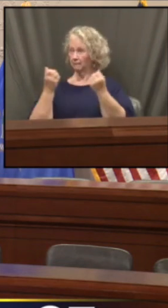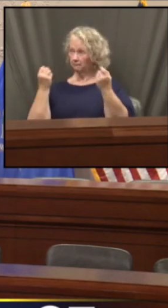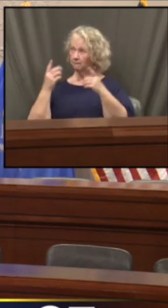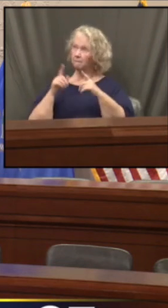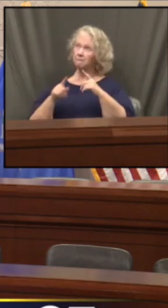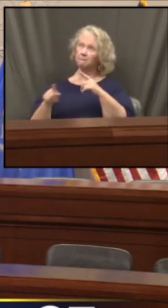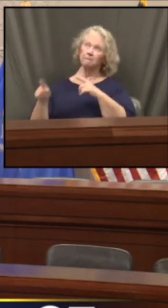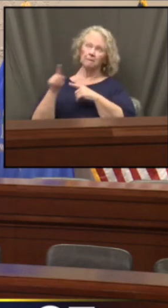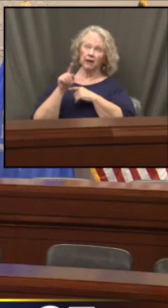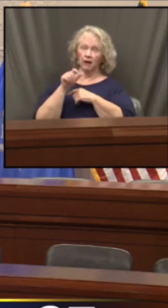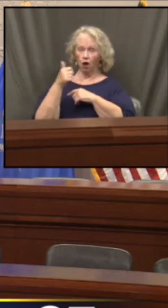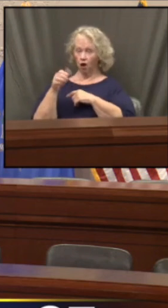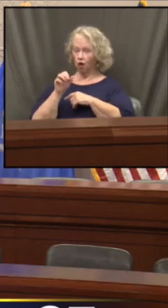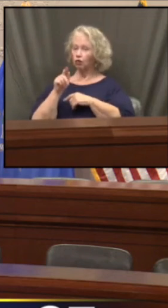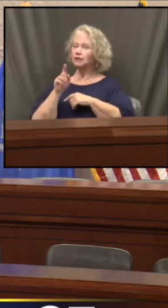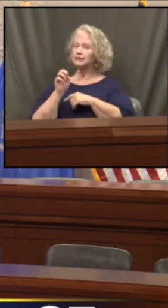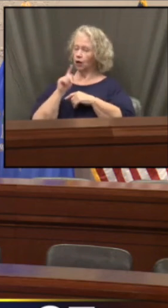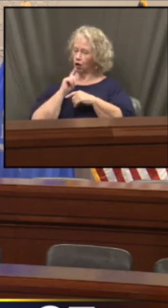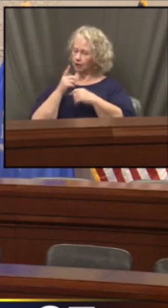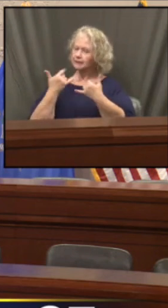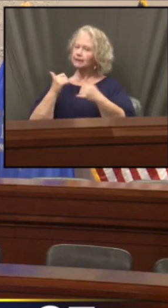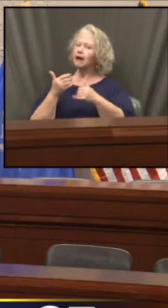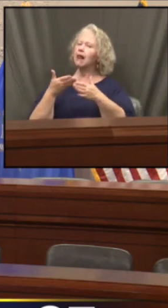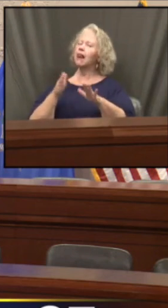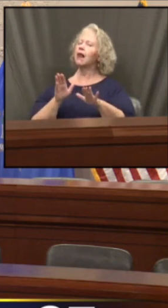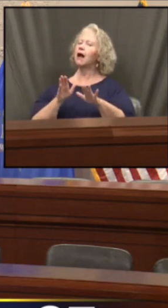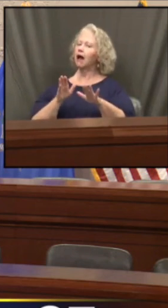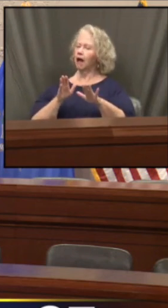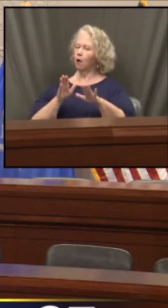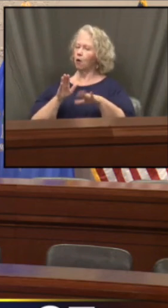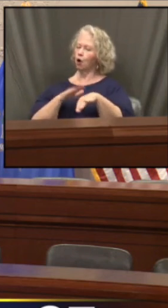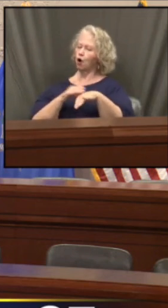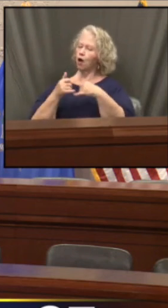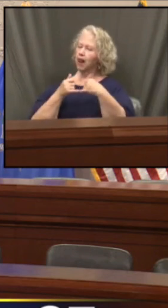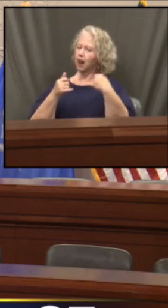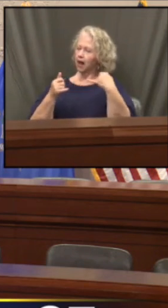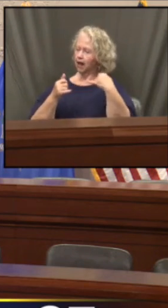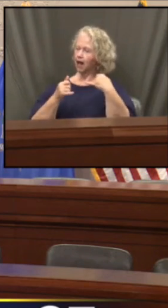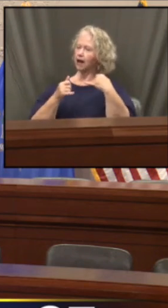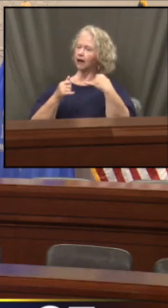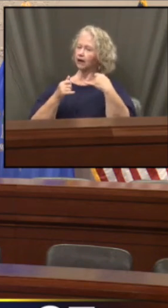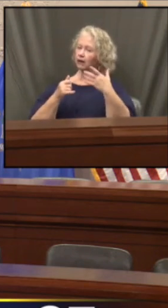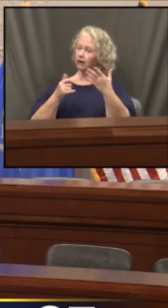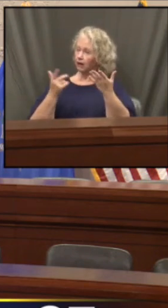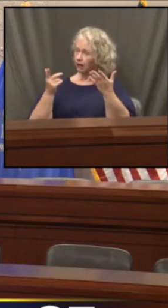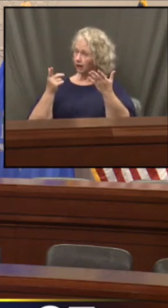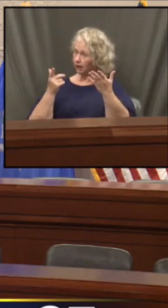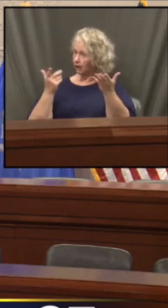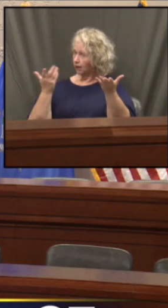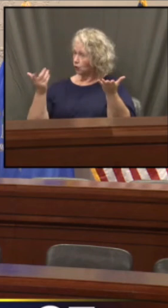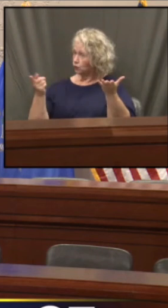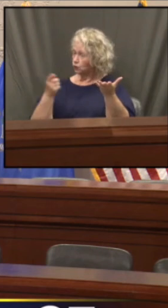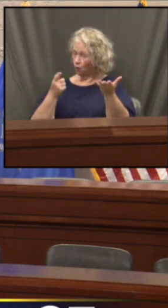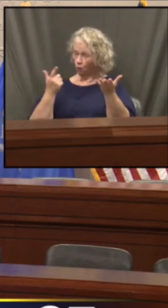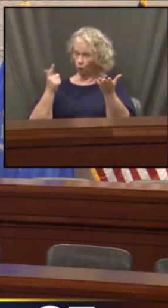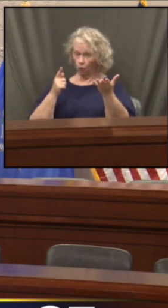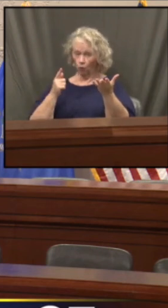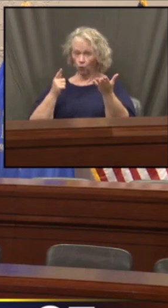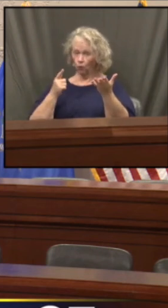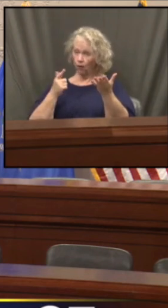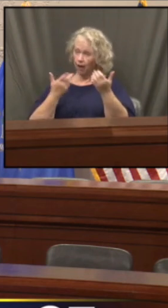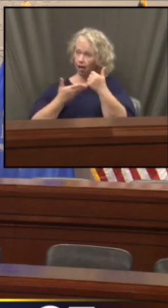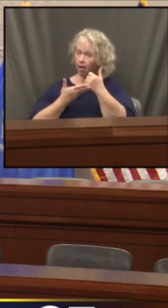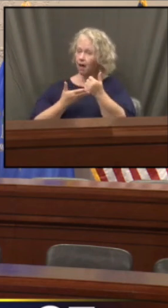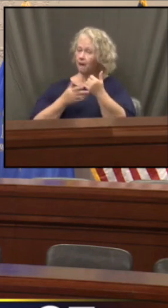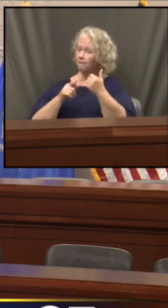are offering online learning academies, are there any plans to help this specific group of people and possibly to ease up on